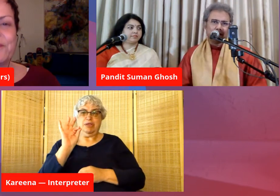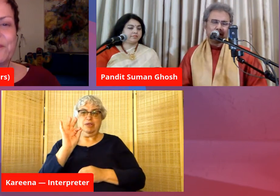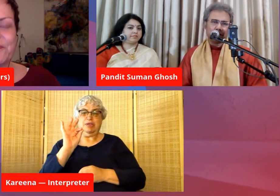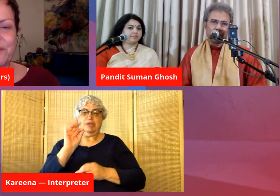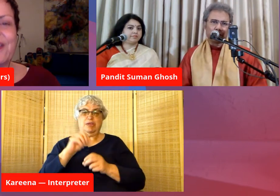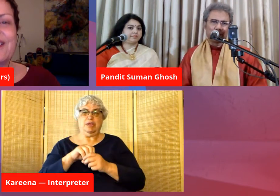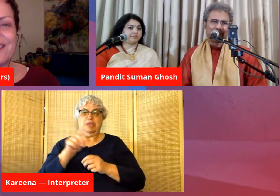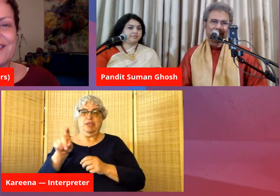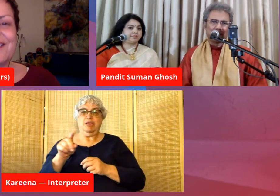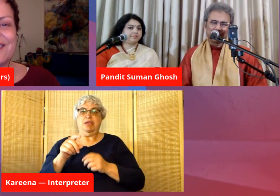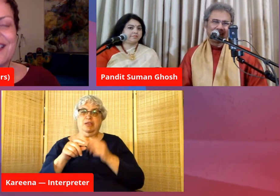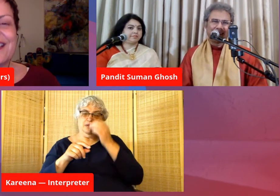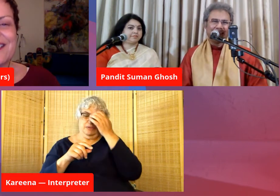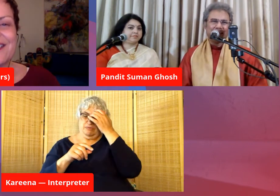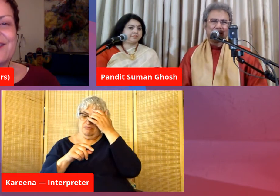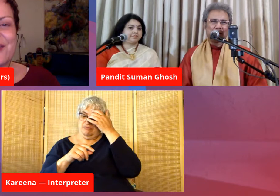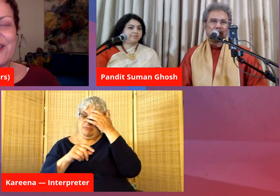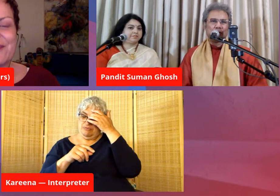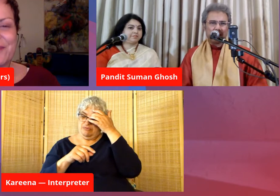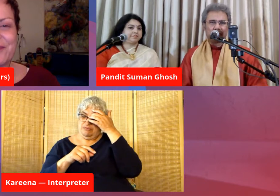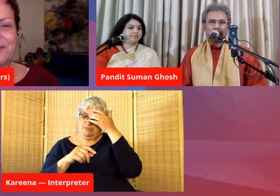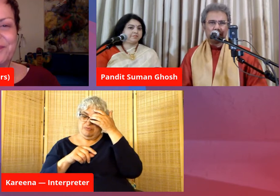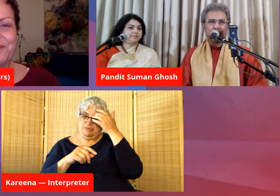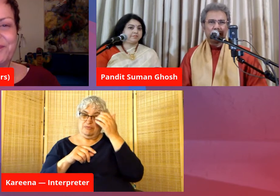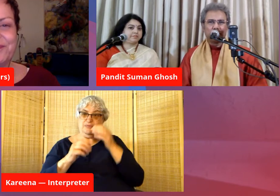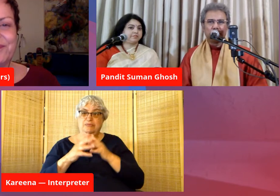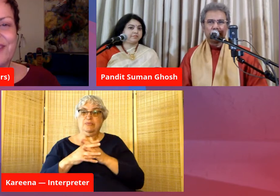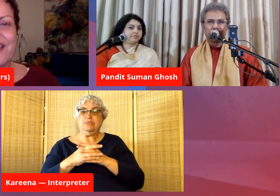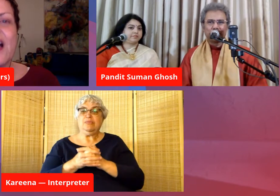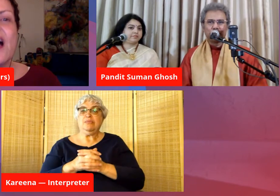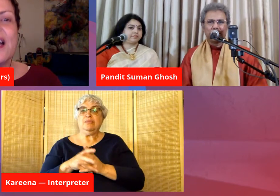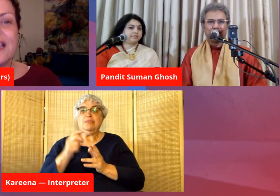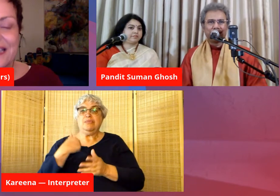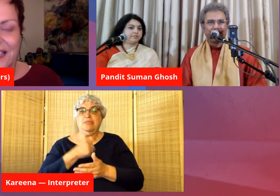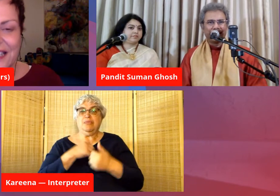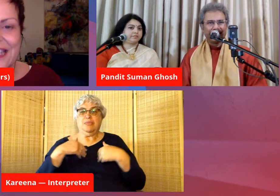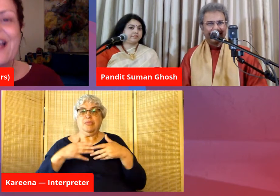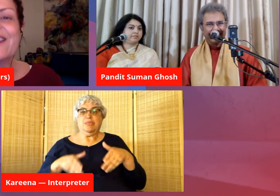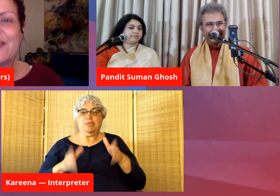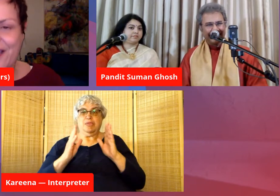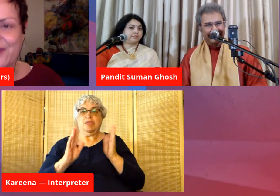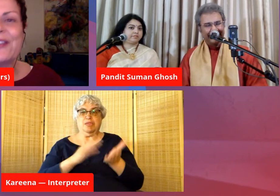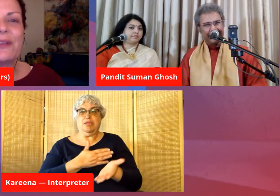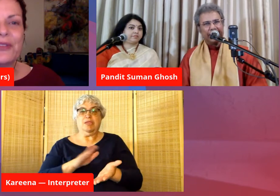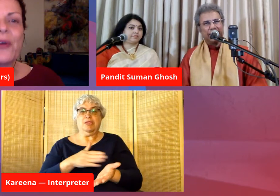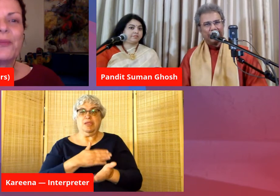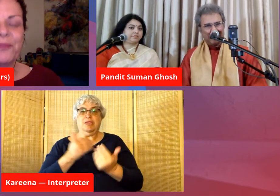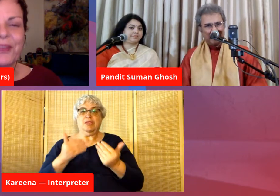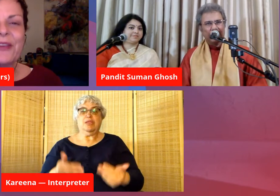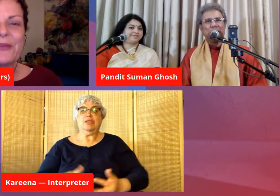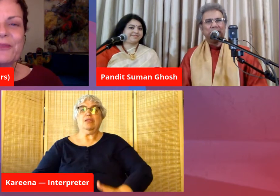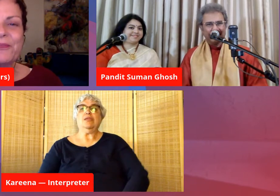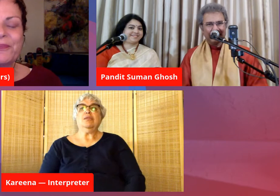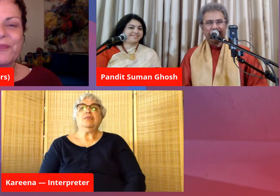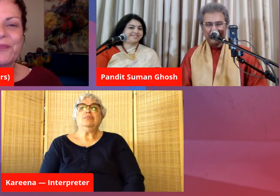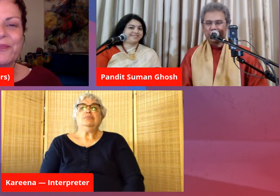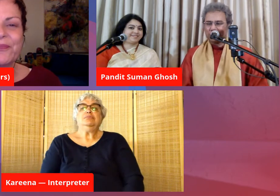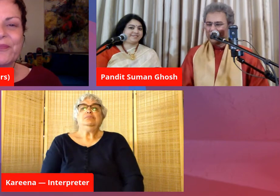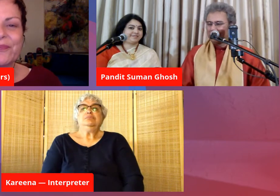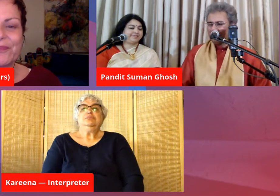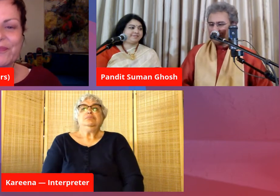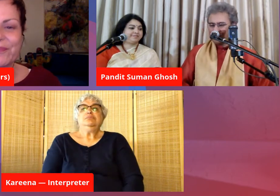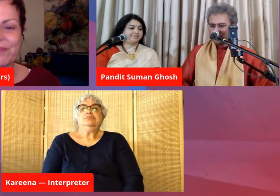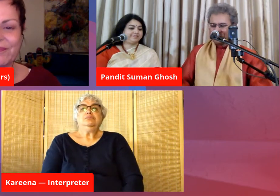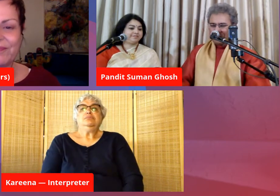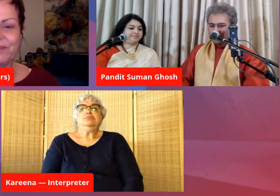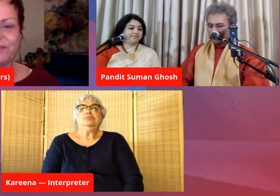this stream of music. Okay. Excellent. So do we have your permission to go ahead and sing? Yes, I think so. Thank you. Thank you